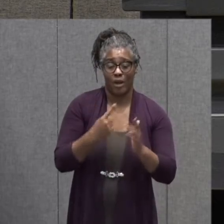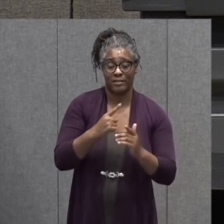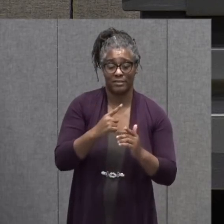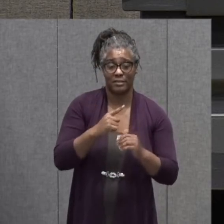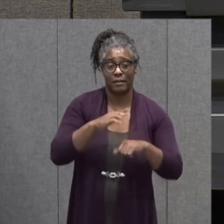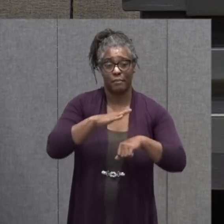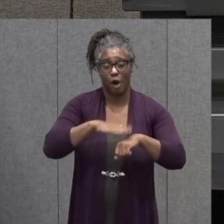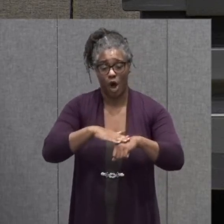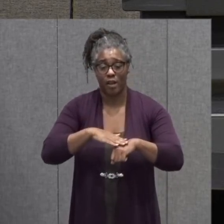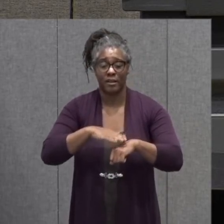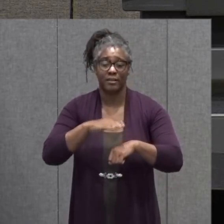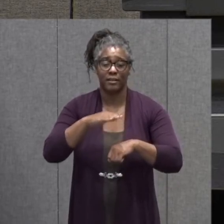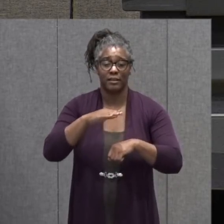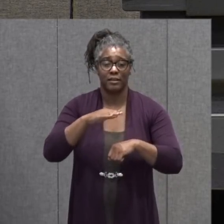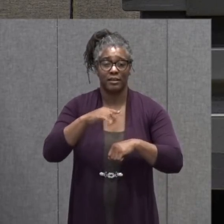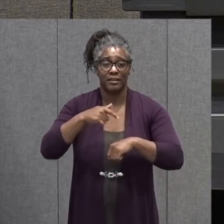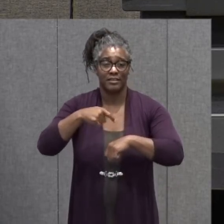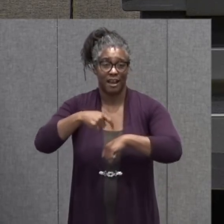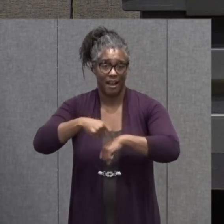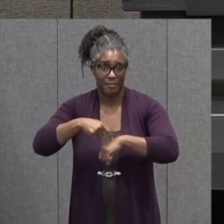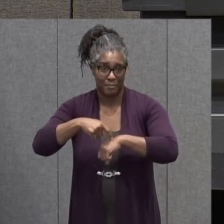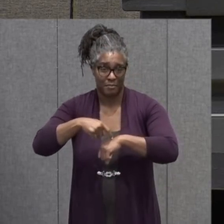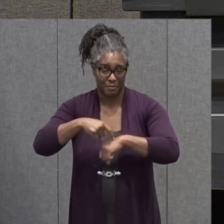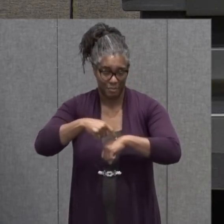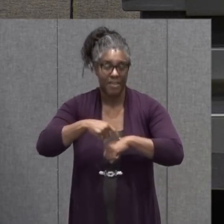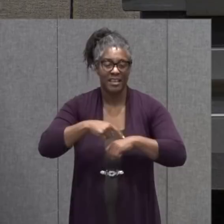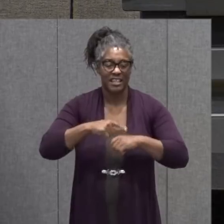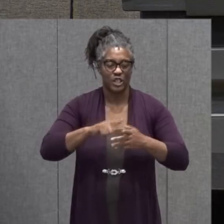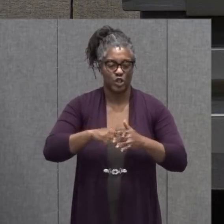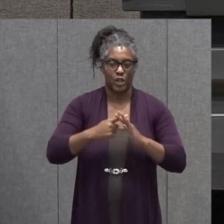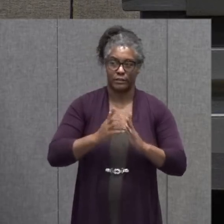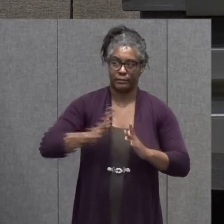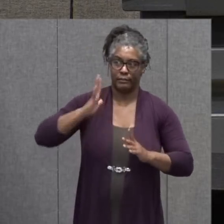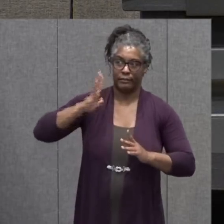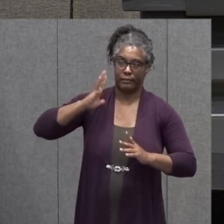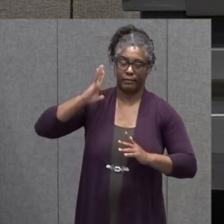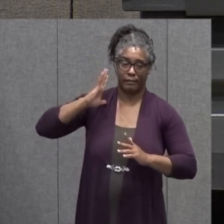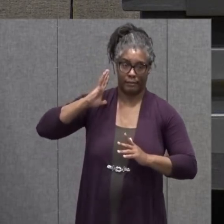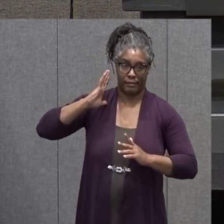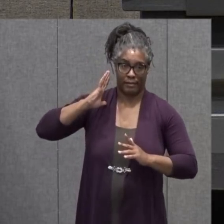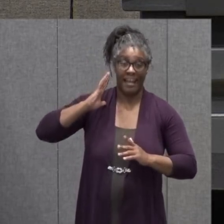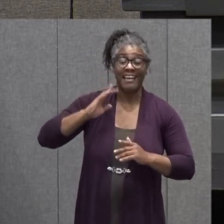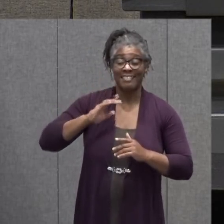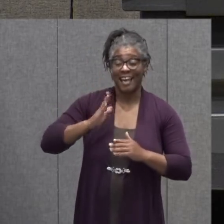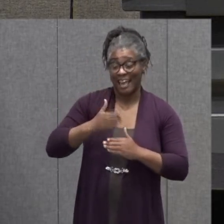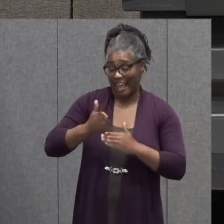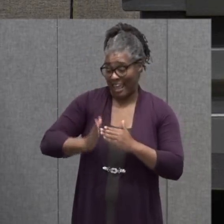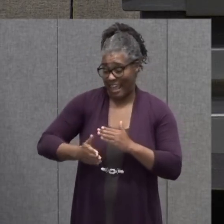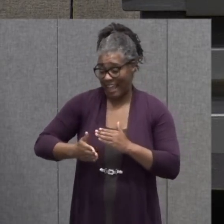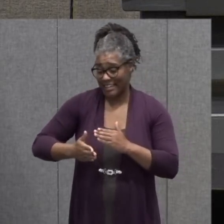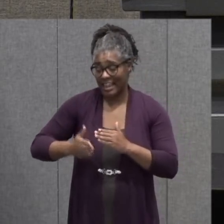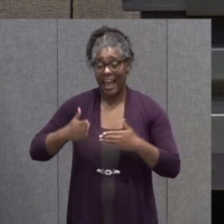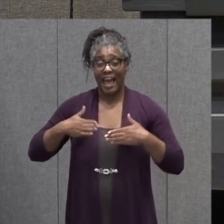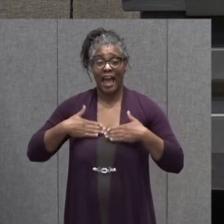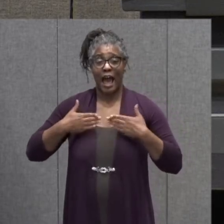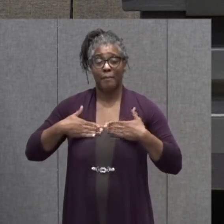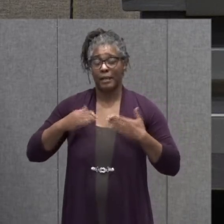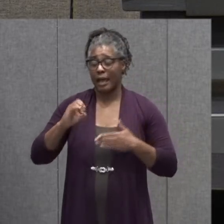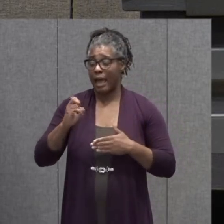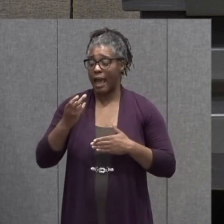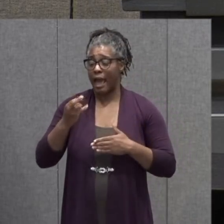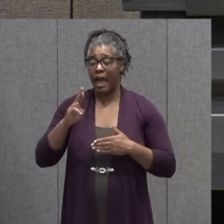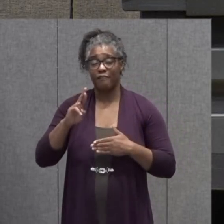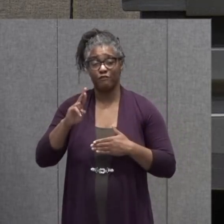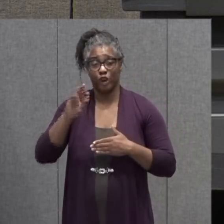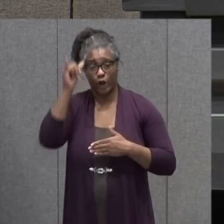Hopefully you said a happily ever after. So that's what I know most fairy tales I've read usually start out with. But when I say usually,